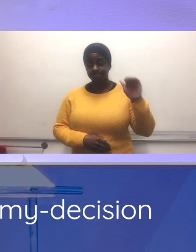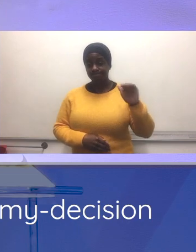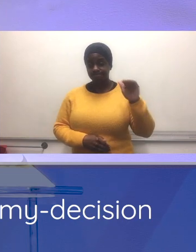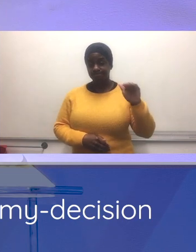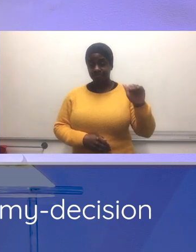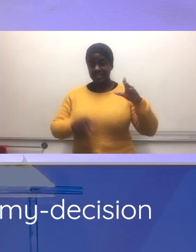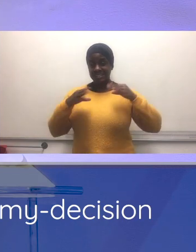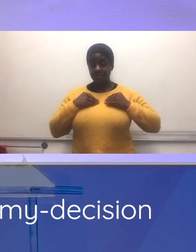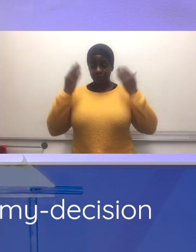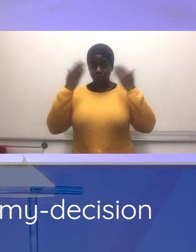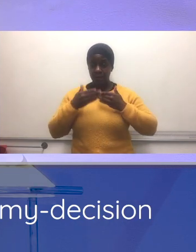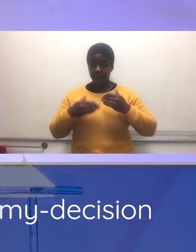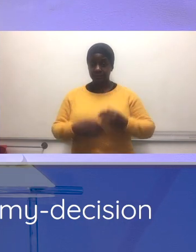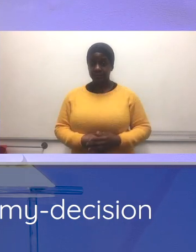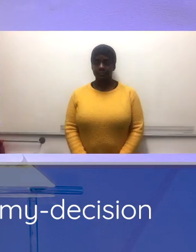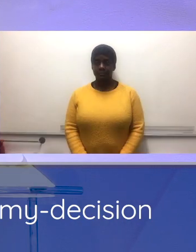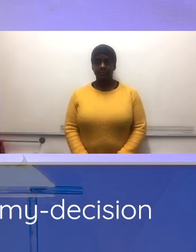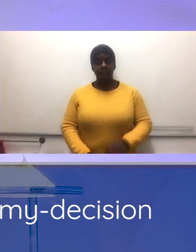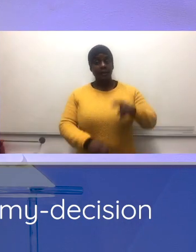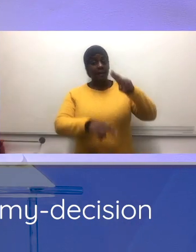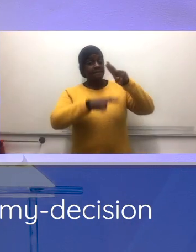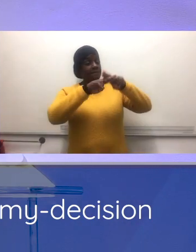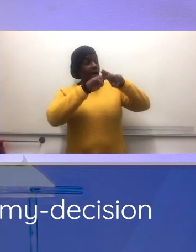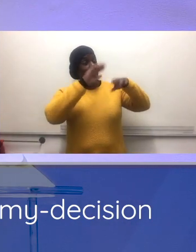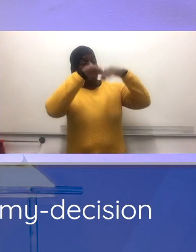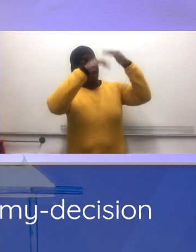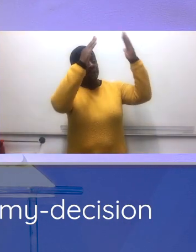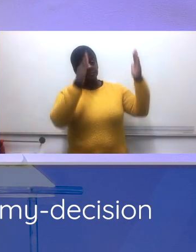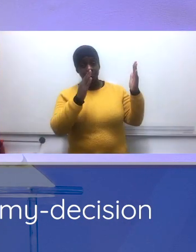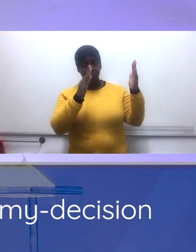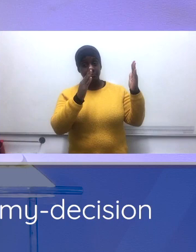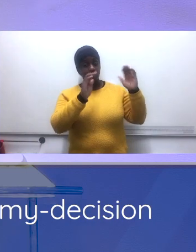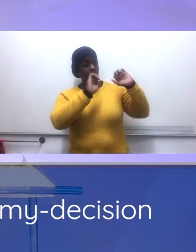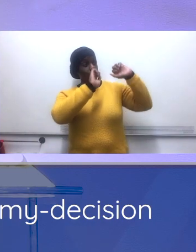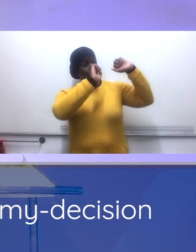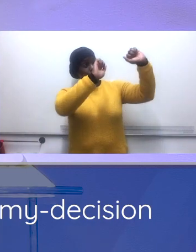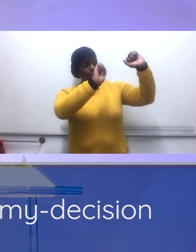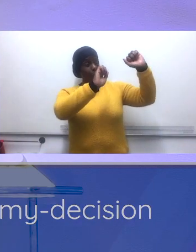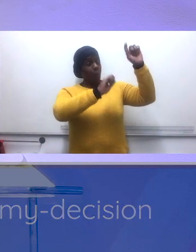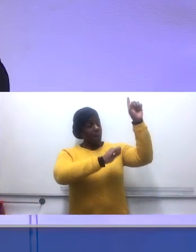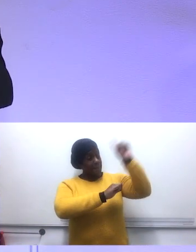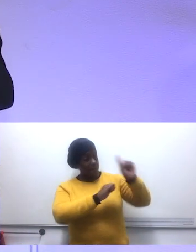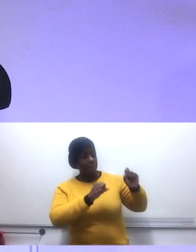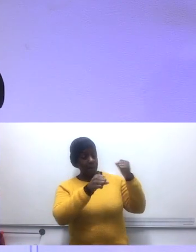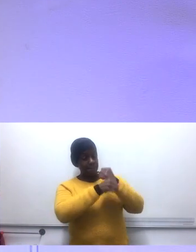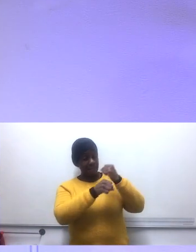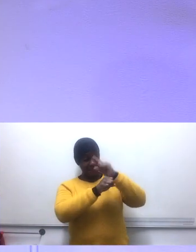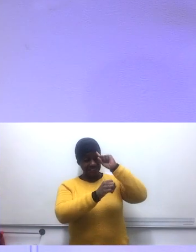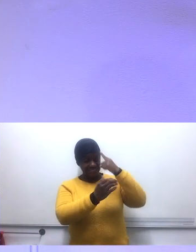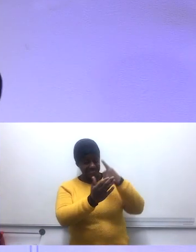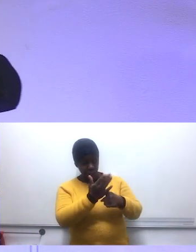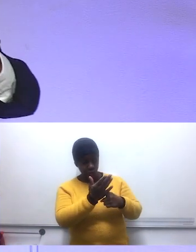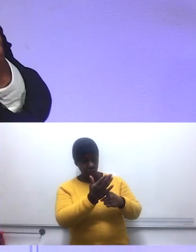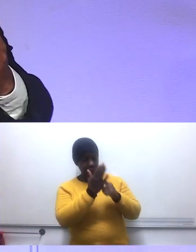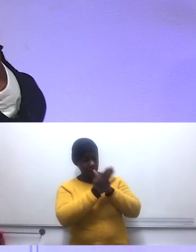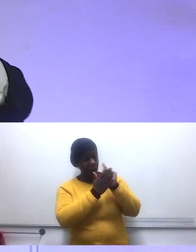Why not do it right now? Father in heaven, as your people are making decisions for you, please, oh